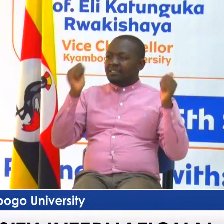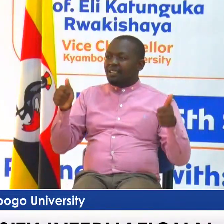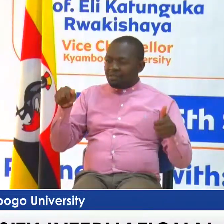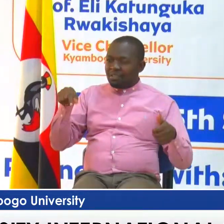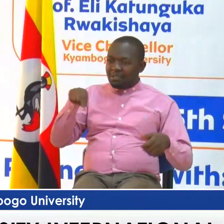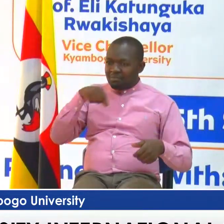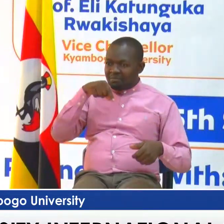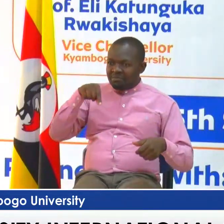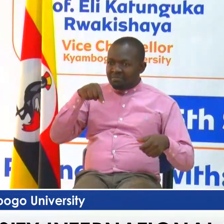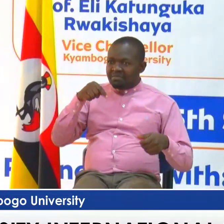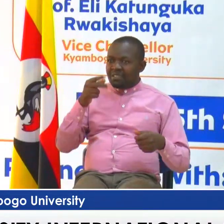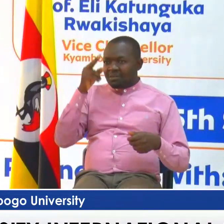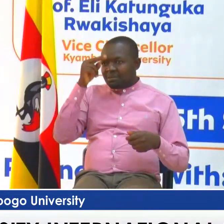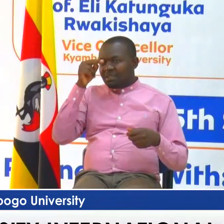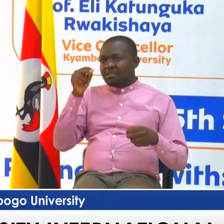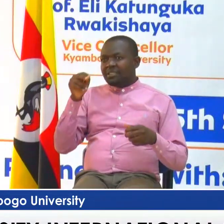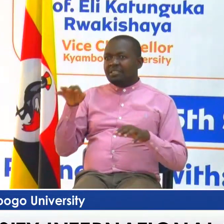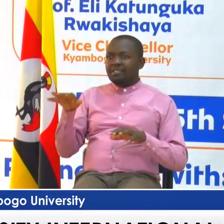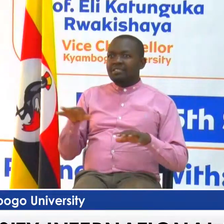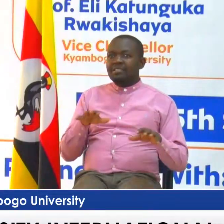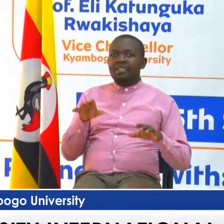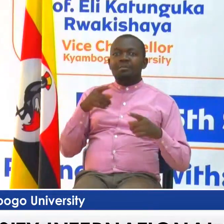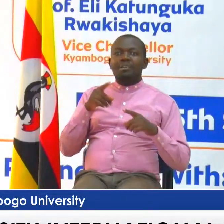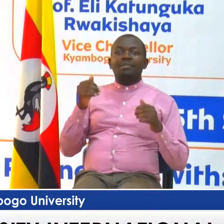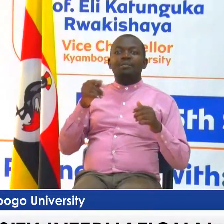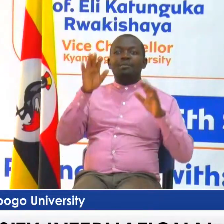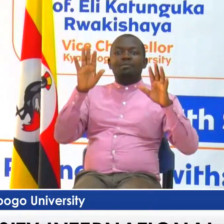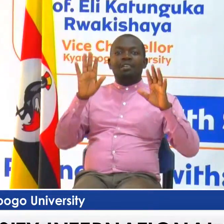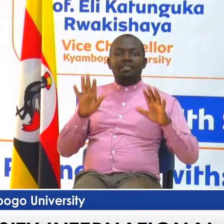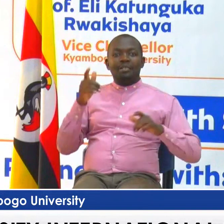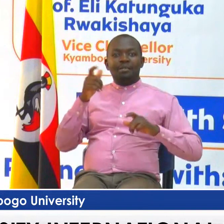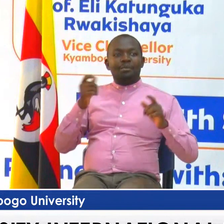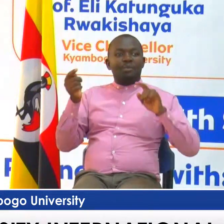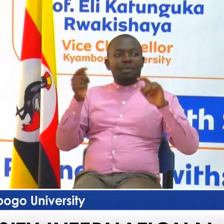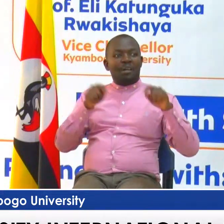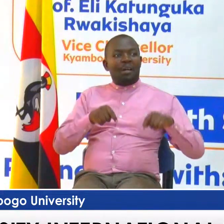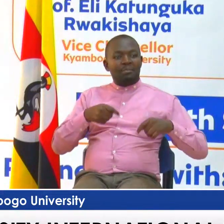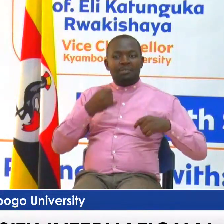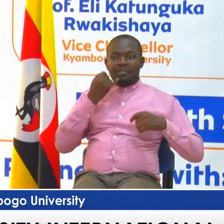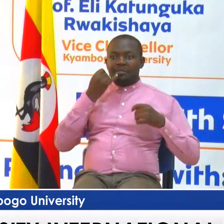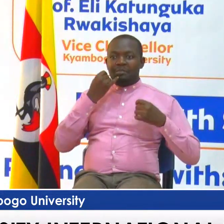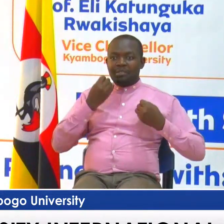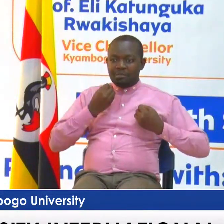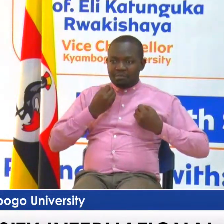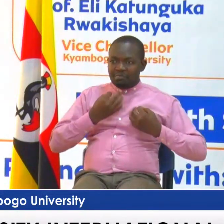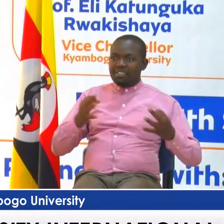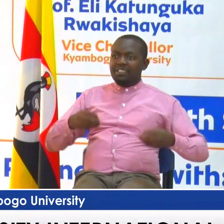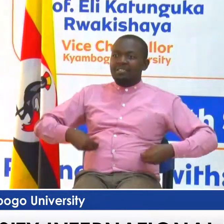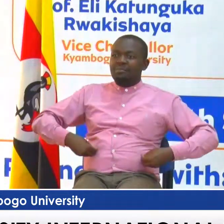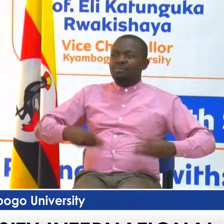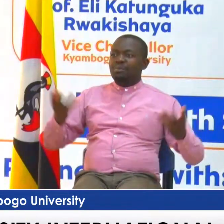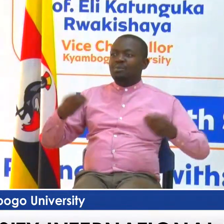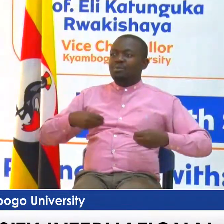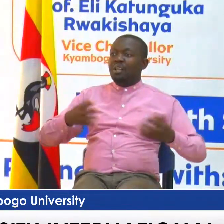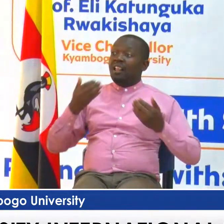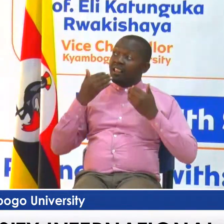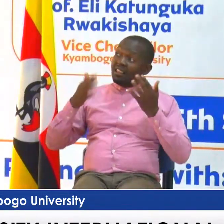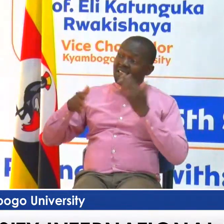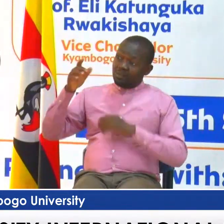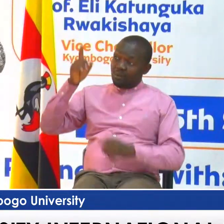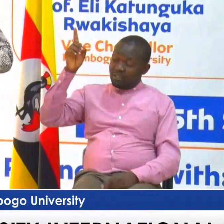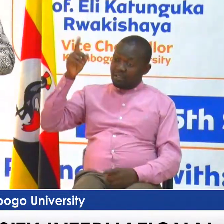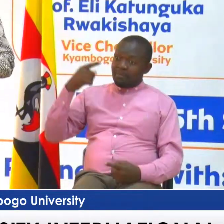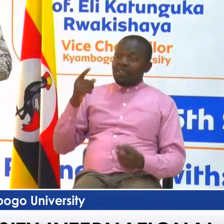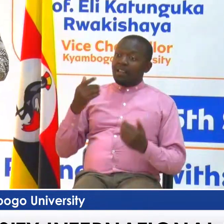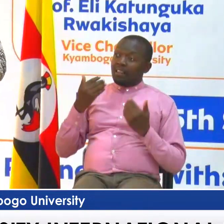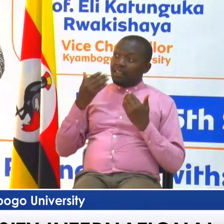graduate and suffer. But here you are seated in a wonderful CTF and people come and give you free information. You need to thank God. But also not